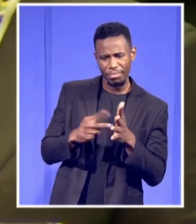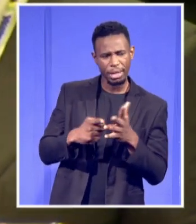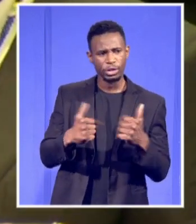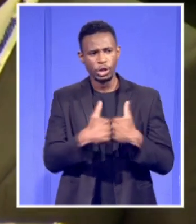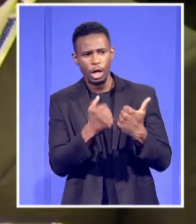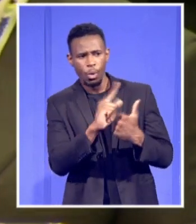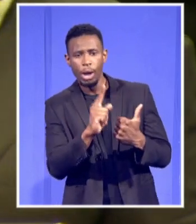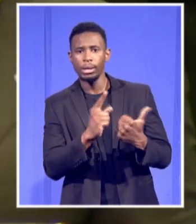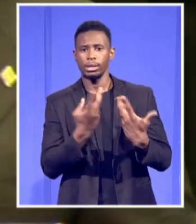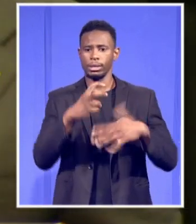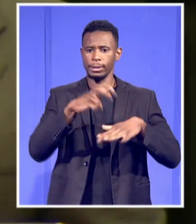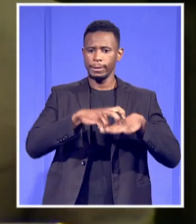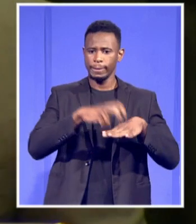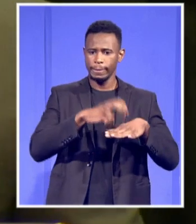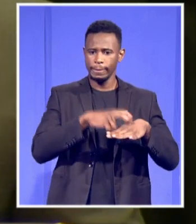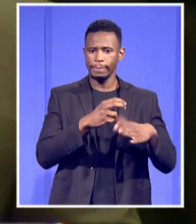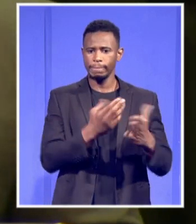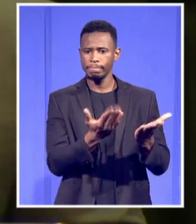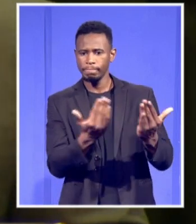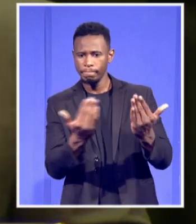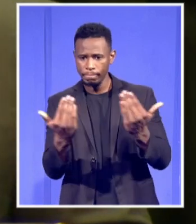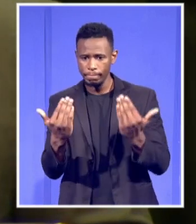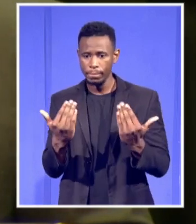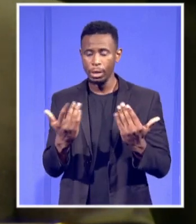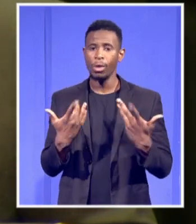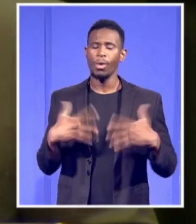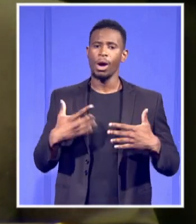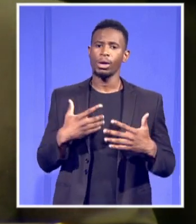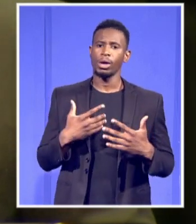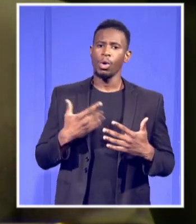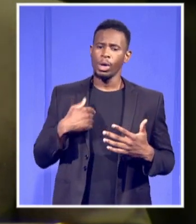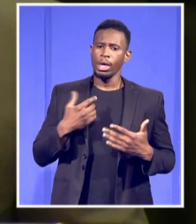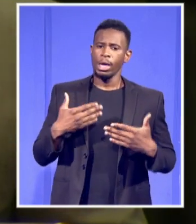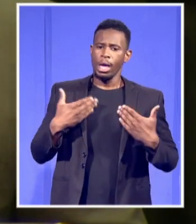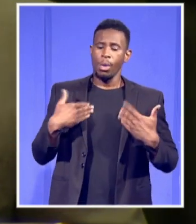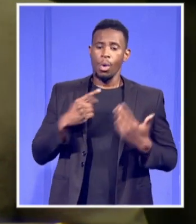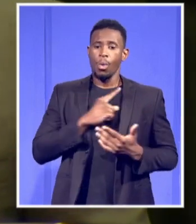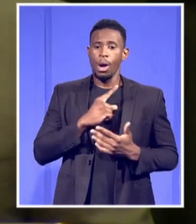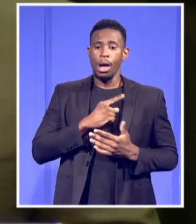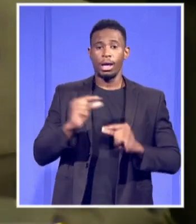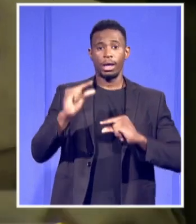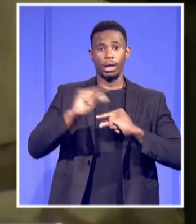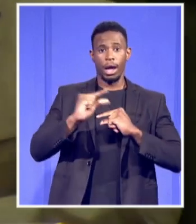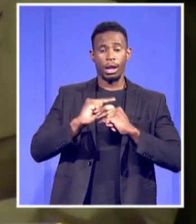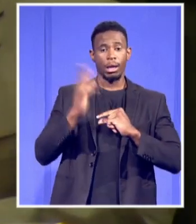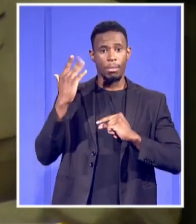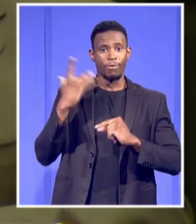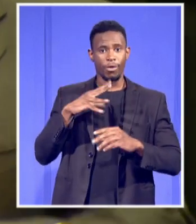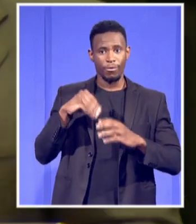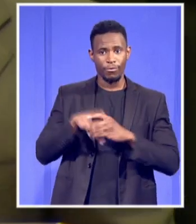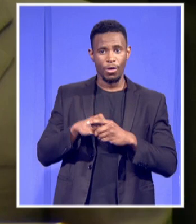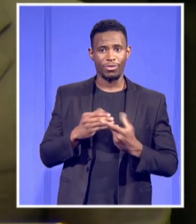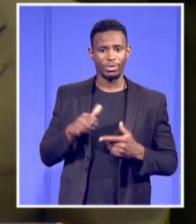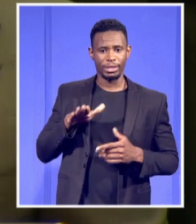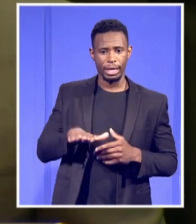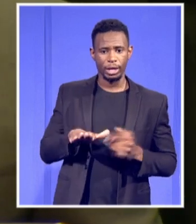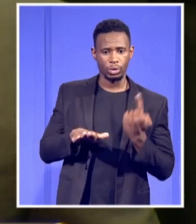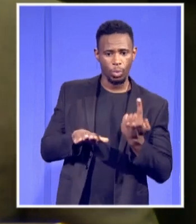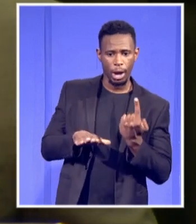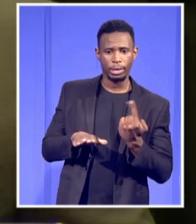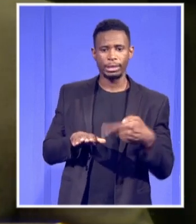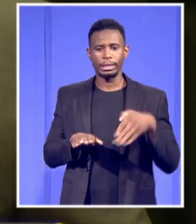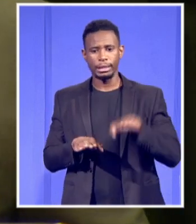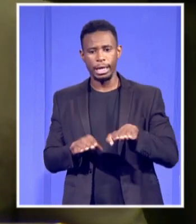Thankfully, Ghana actively participated in the implementation of both Phase 1 and Phase 2 of the participatory